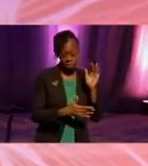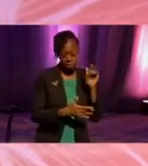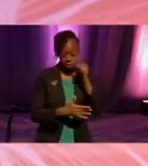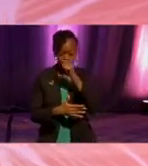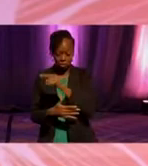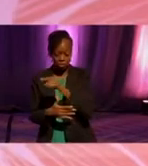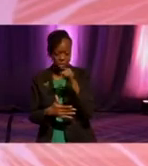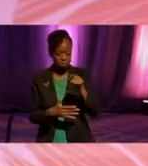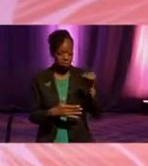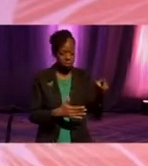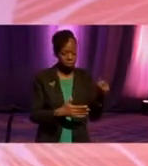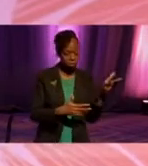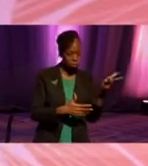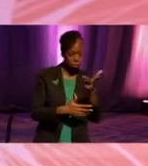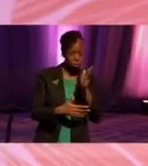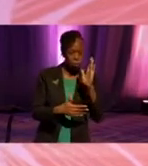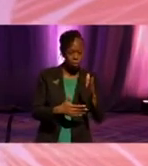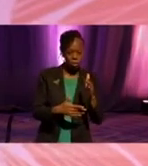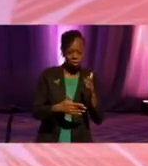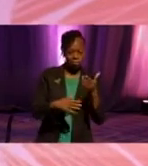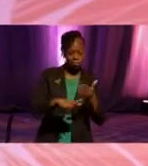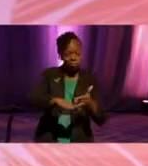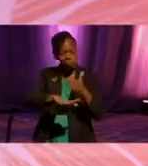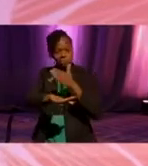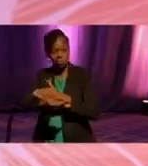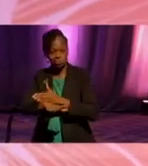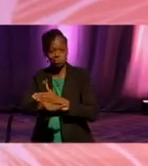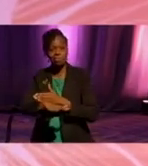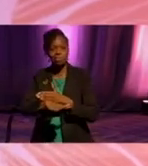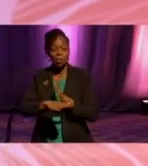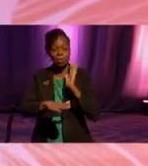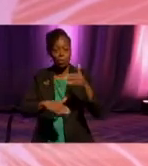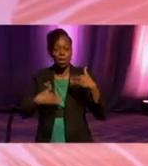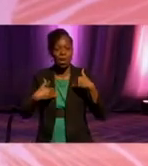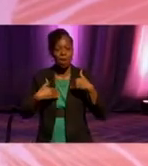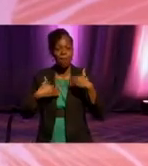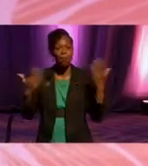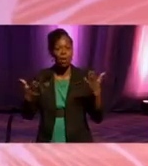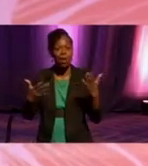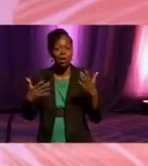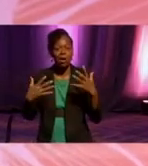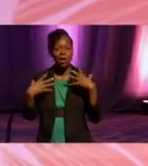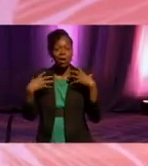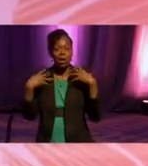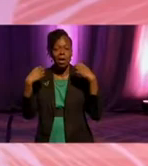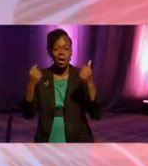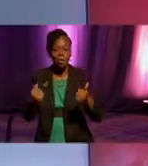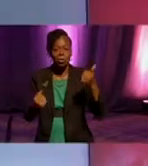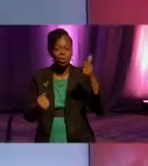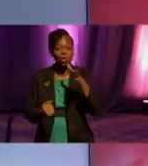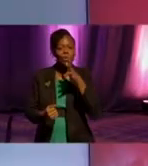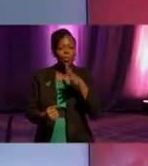have healthier women, healthier moms, and healthier babies.